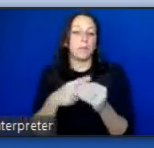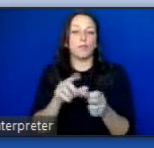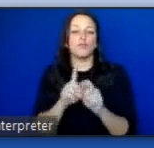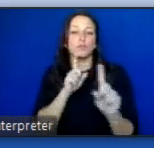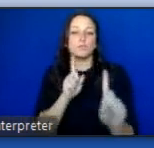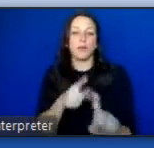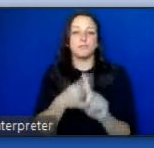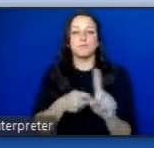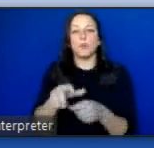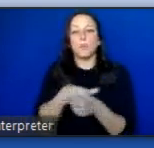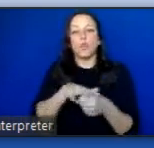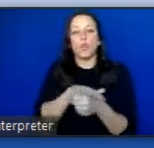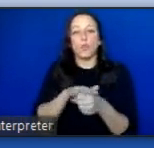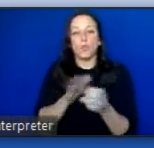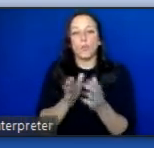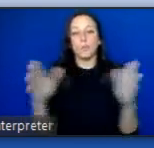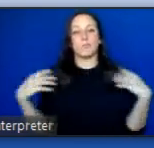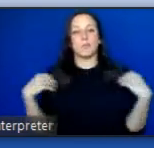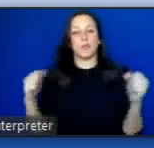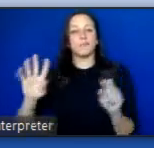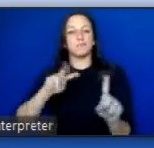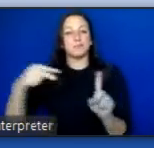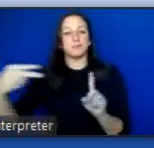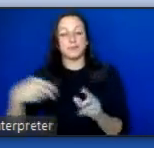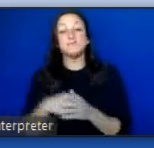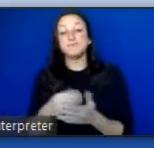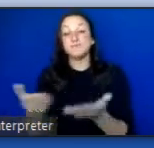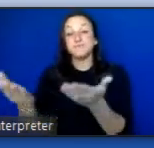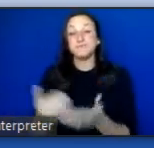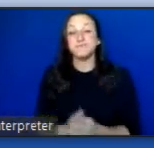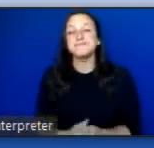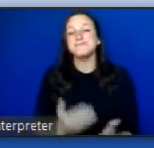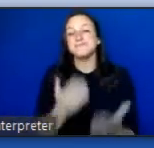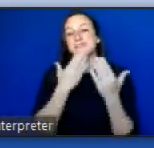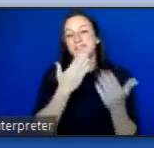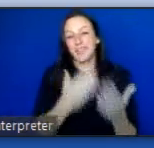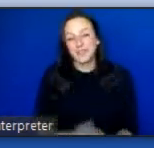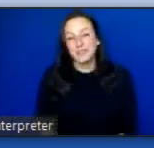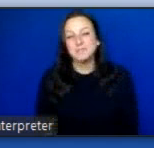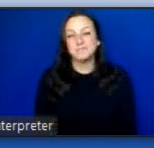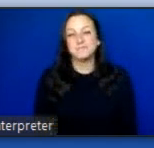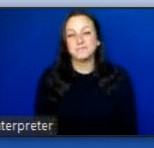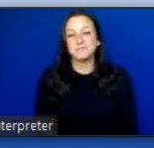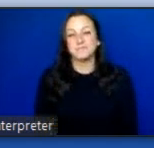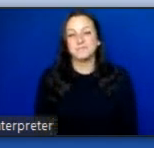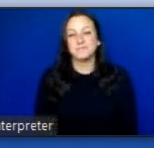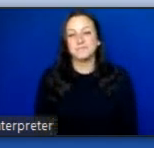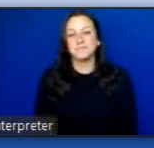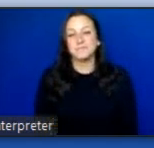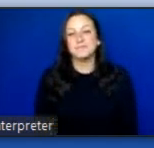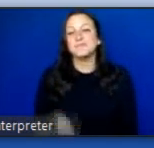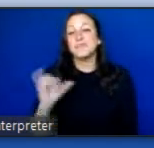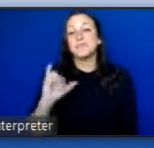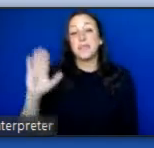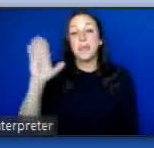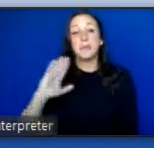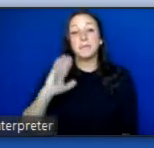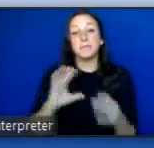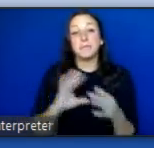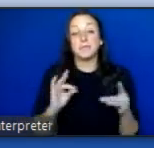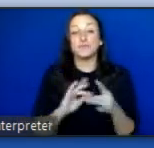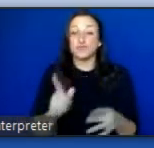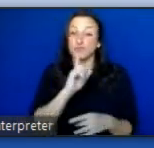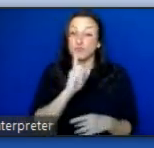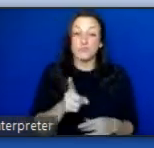perspective. Jason? Yeah, thank you, Director Ryan. And as was mentioned before, this was really